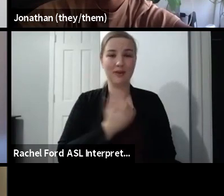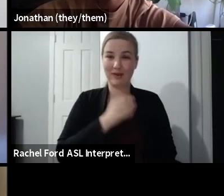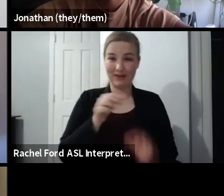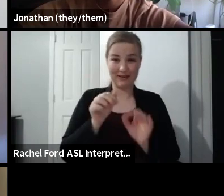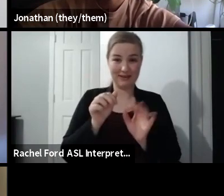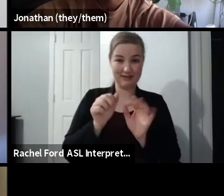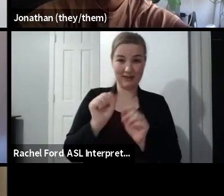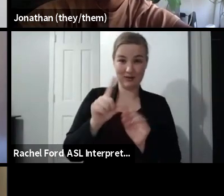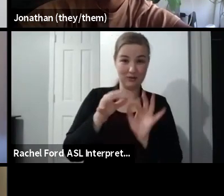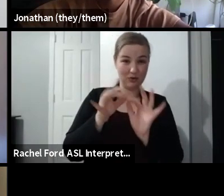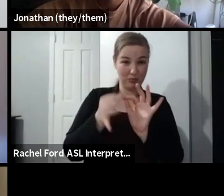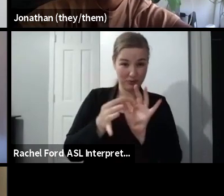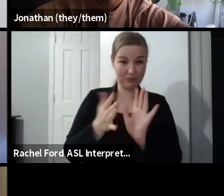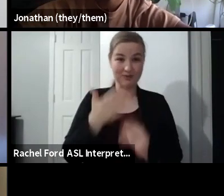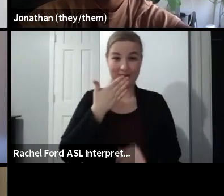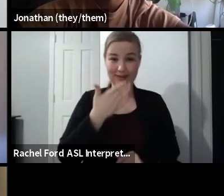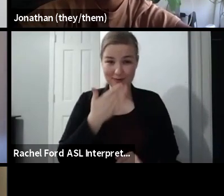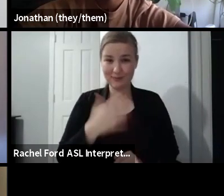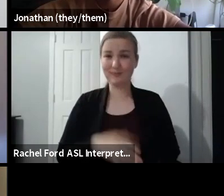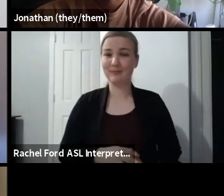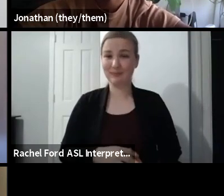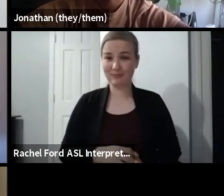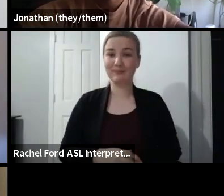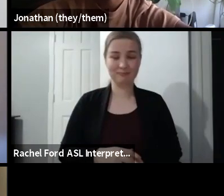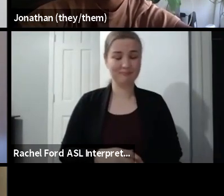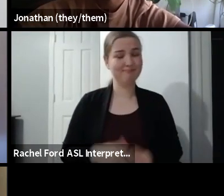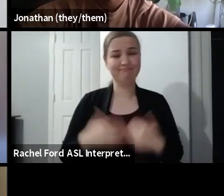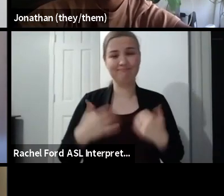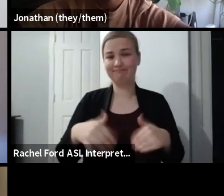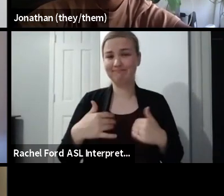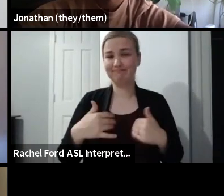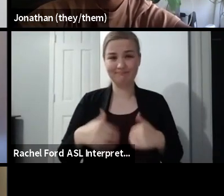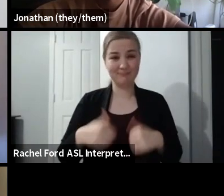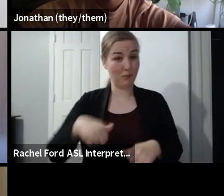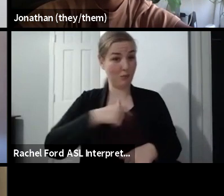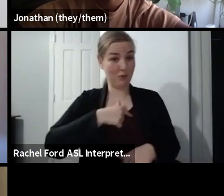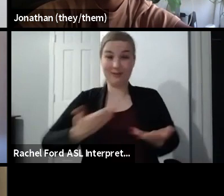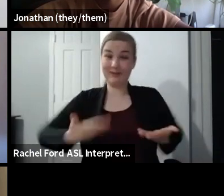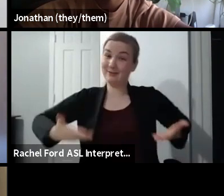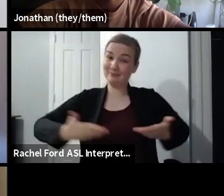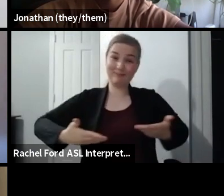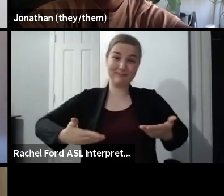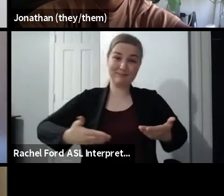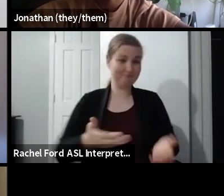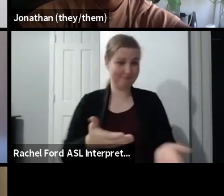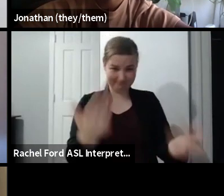as well. Yeah, and we're around. So come join